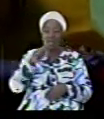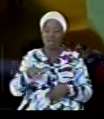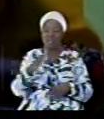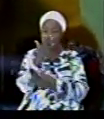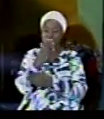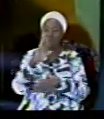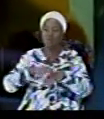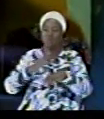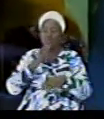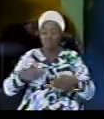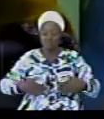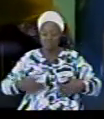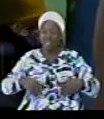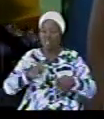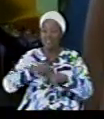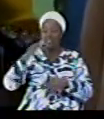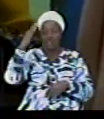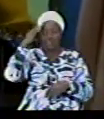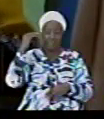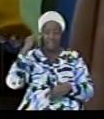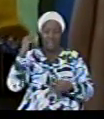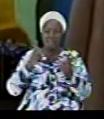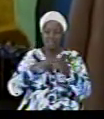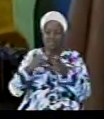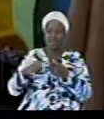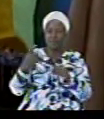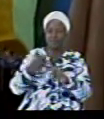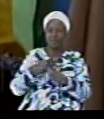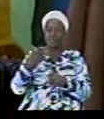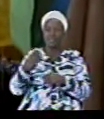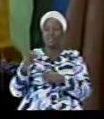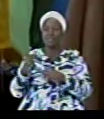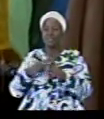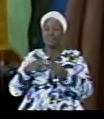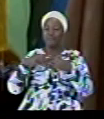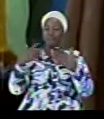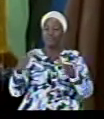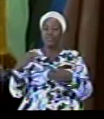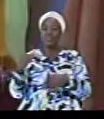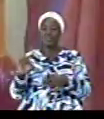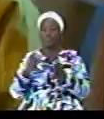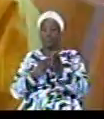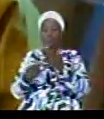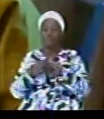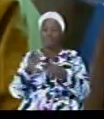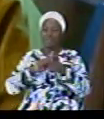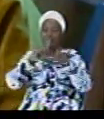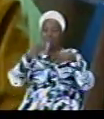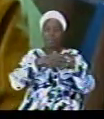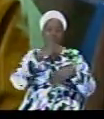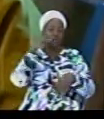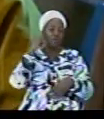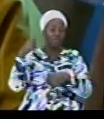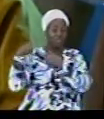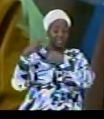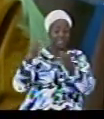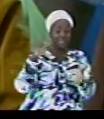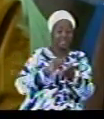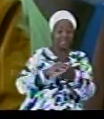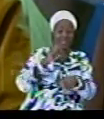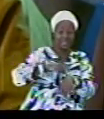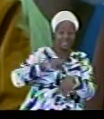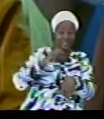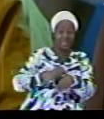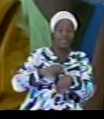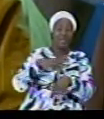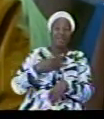head. Then, from then, we round up the program, I go home. Since the last day of the crusade, my